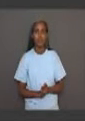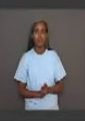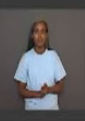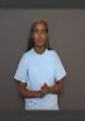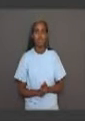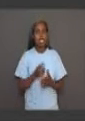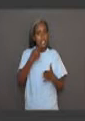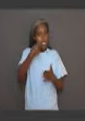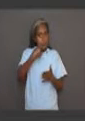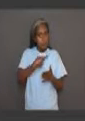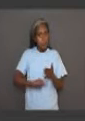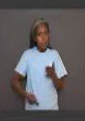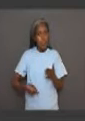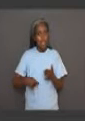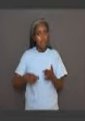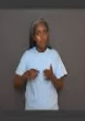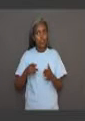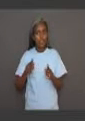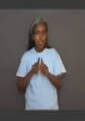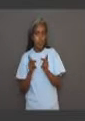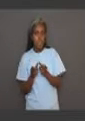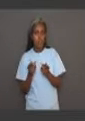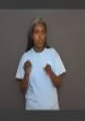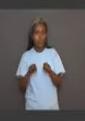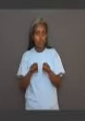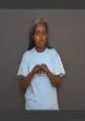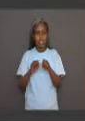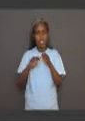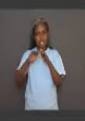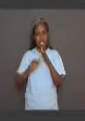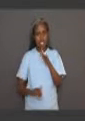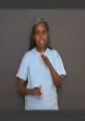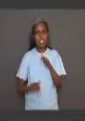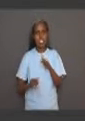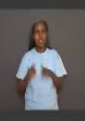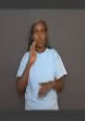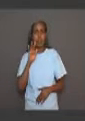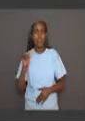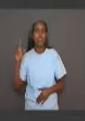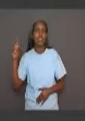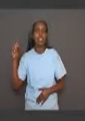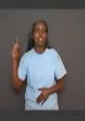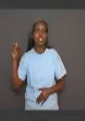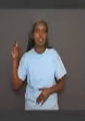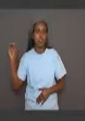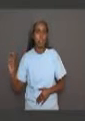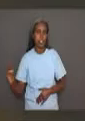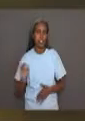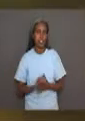The price of a pair of shoes decreased by 30%.